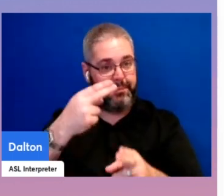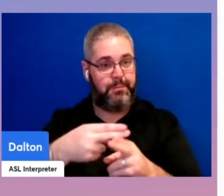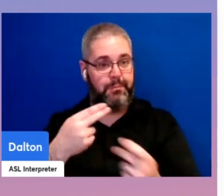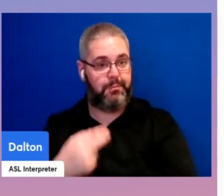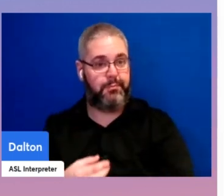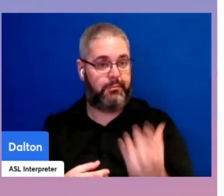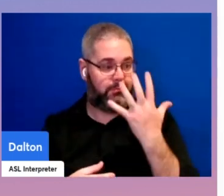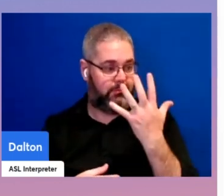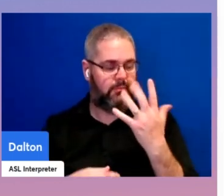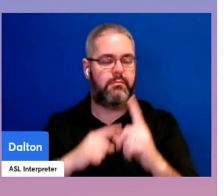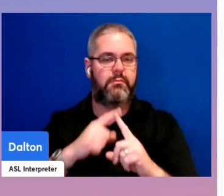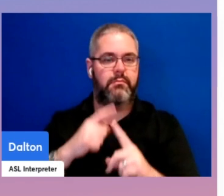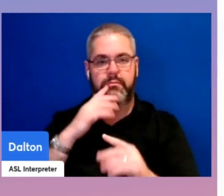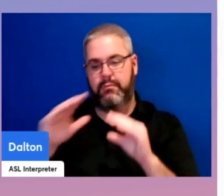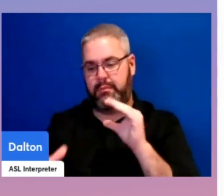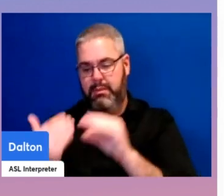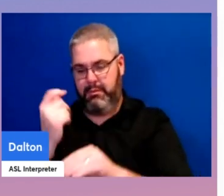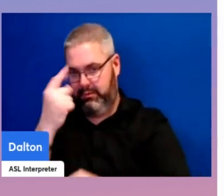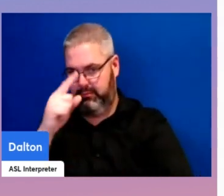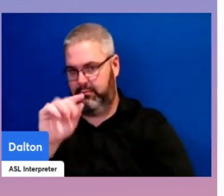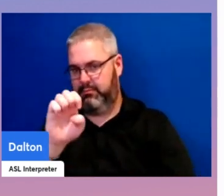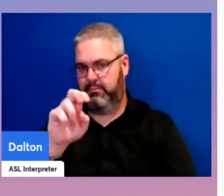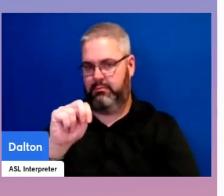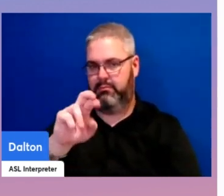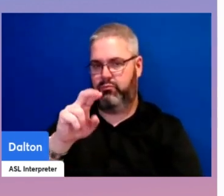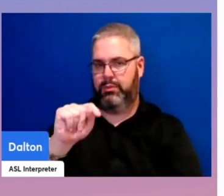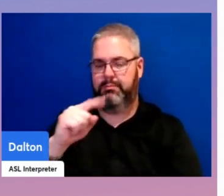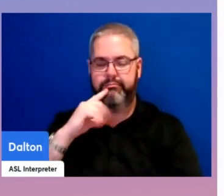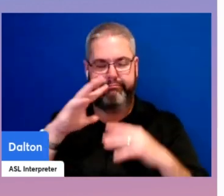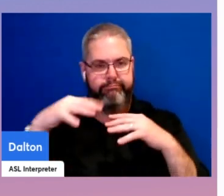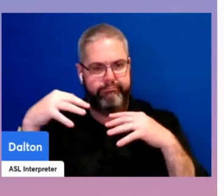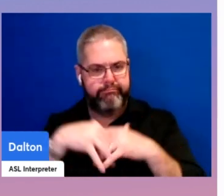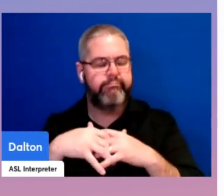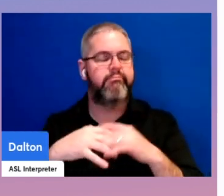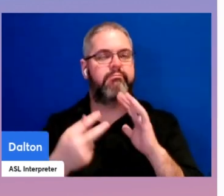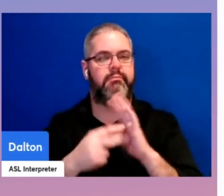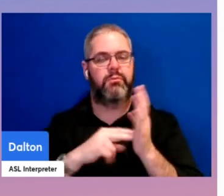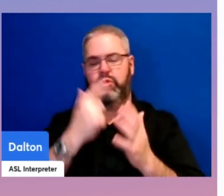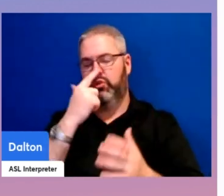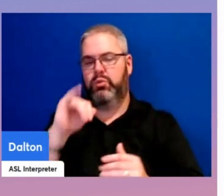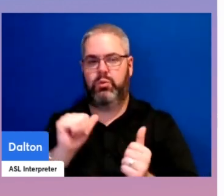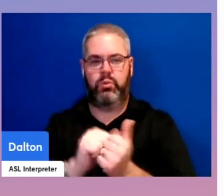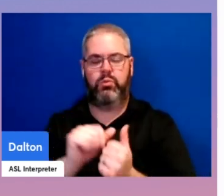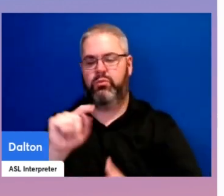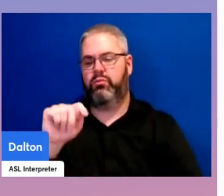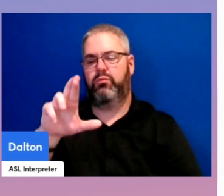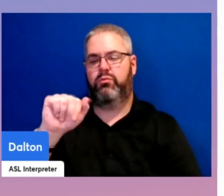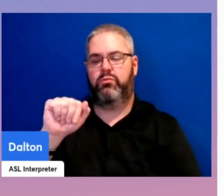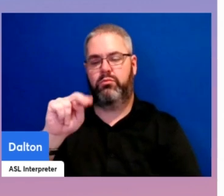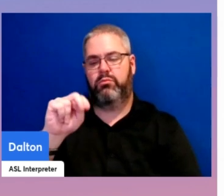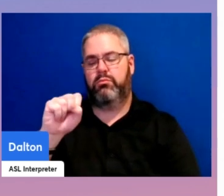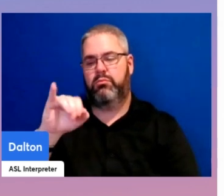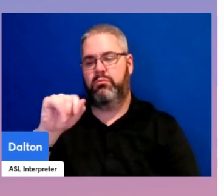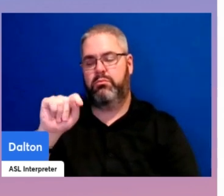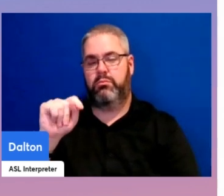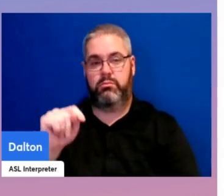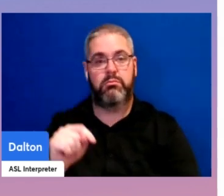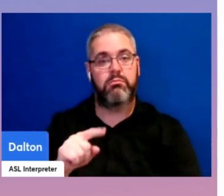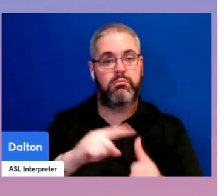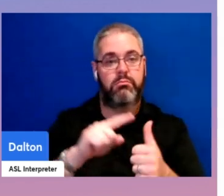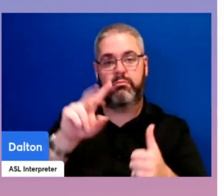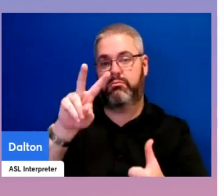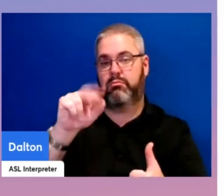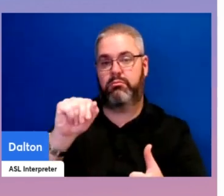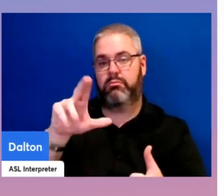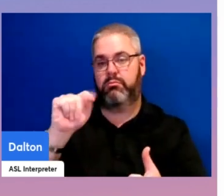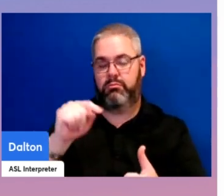getting back the email, but it's encrypted. And this is what it looks like when we encrypt data with transit. We see that we have Vault, which is just specifying this is